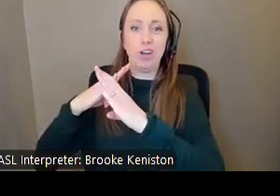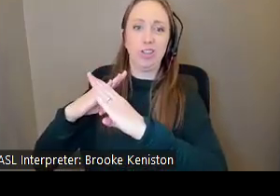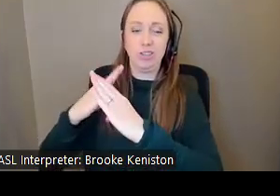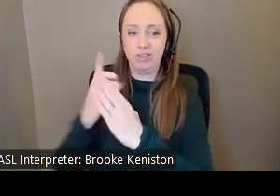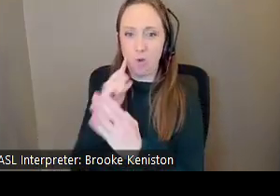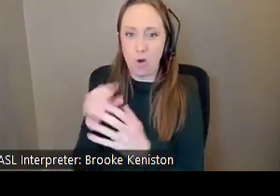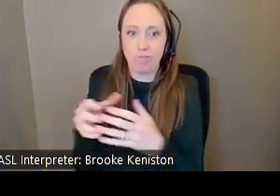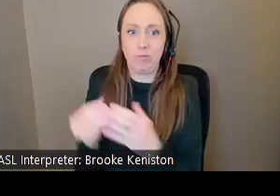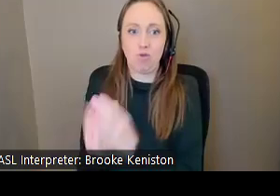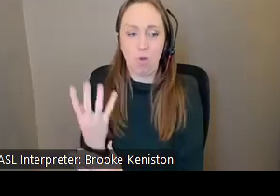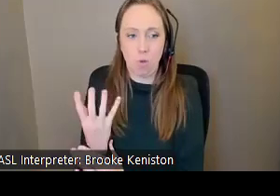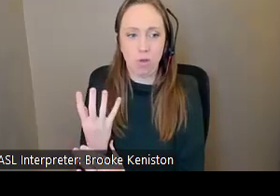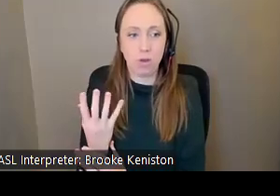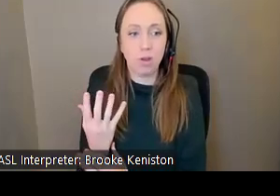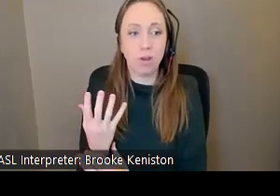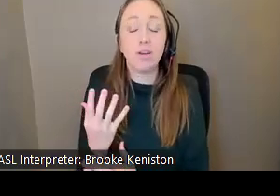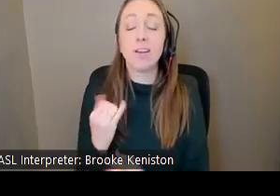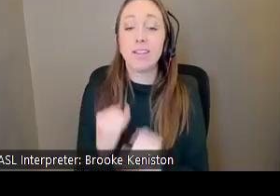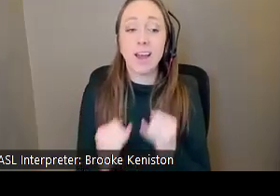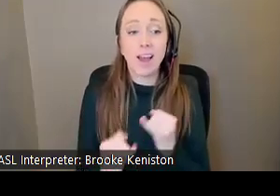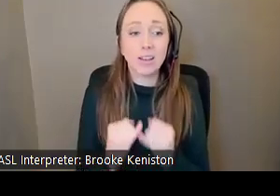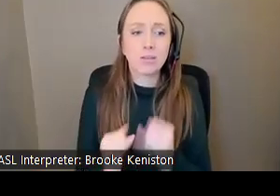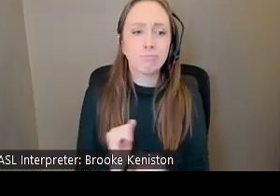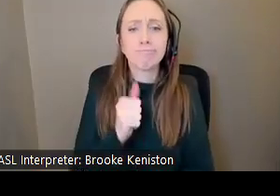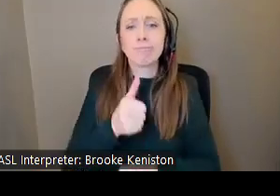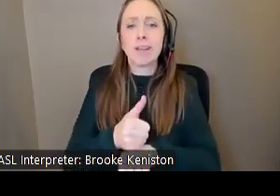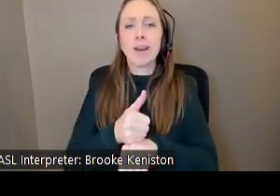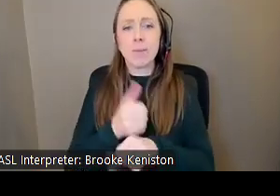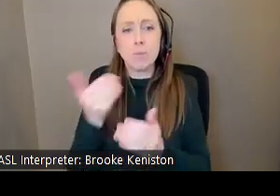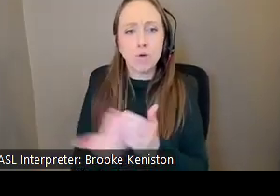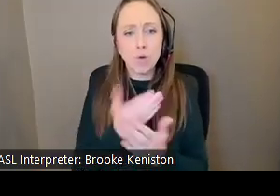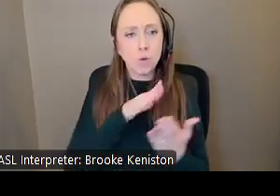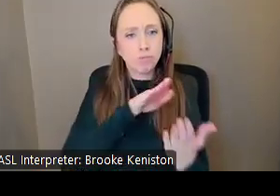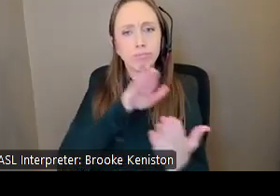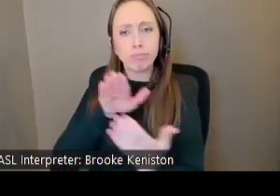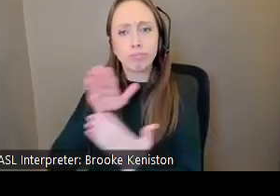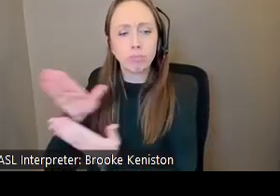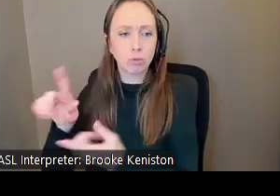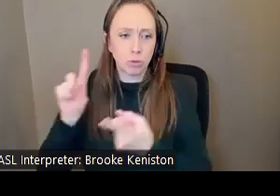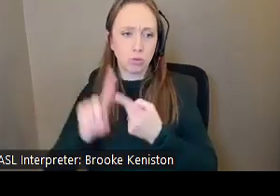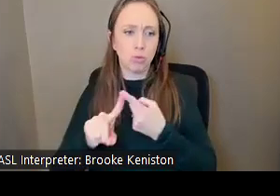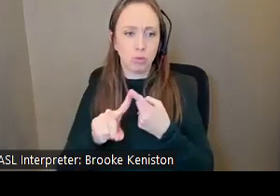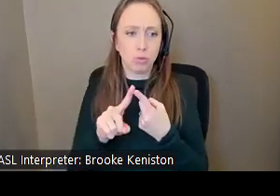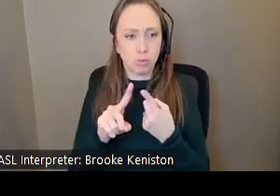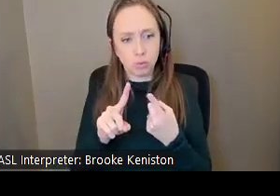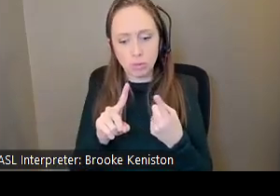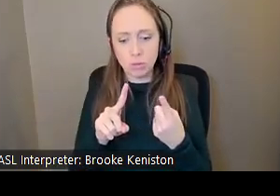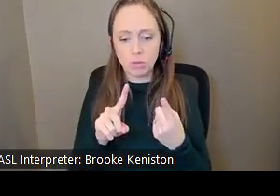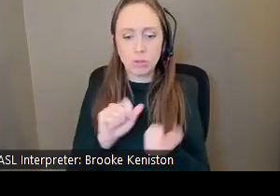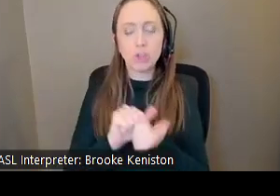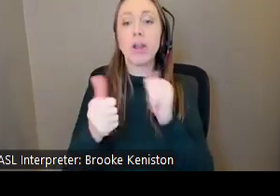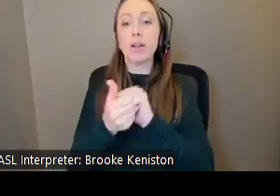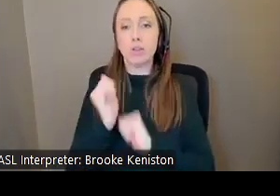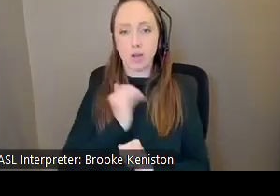of mental health models. And so the last two kind of like merge together in the latter half of my talk, so you'll kind of see what I mean by